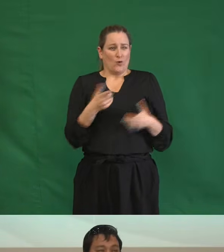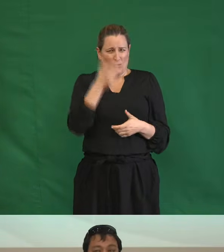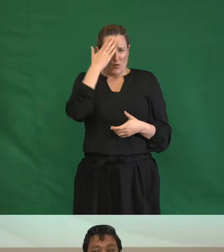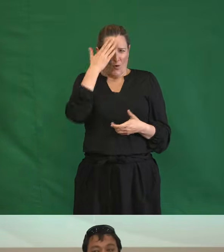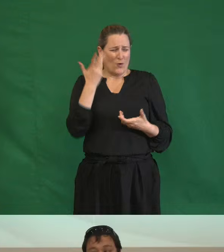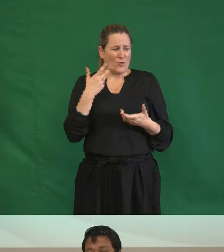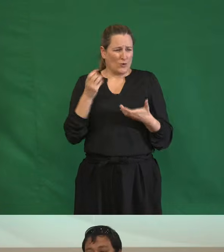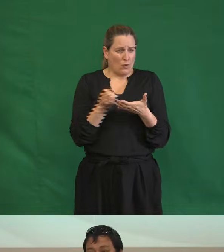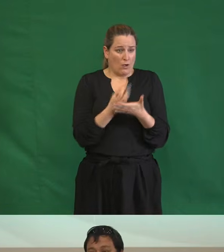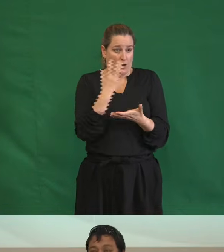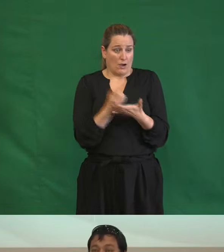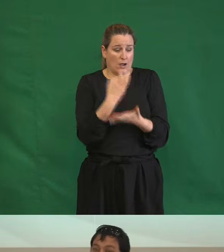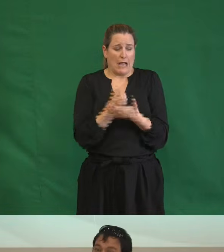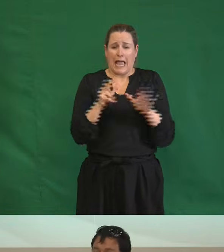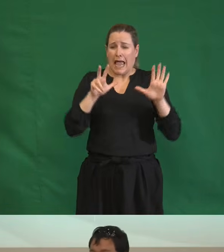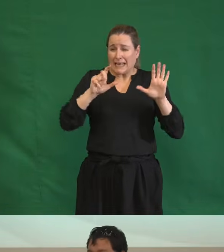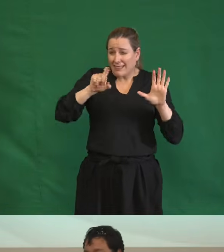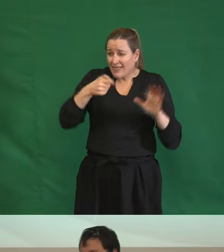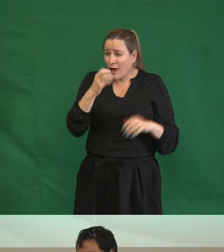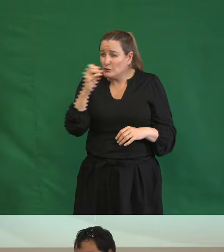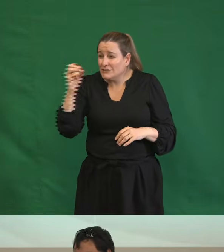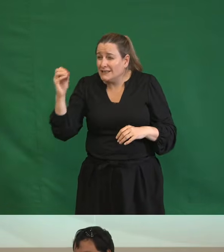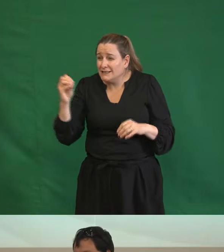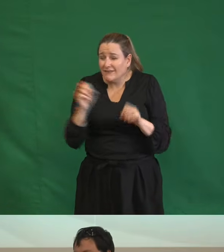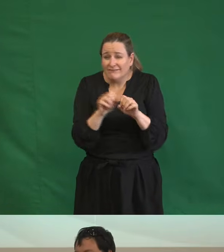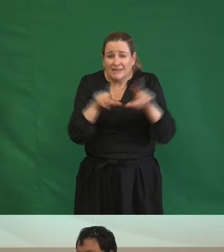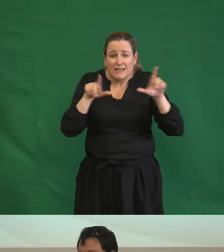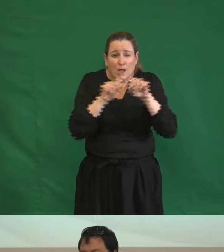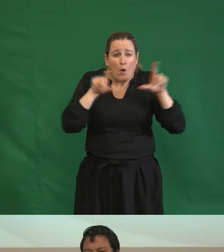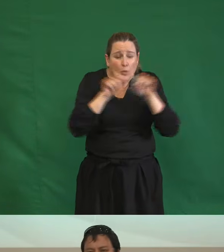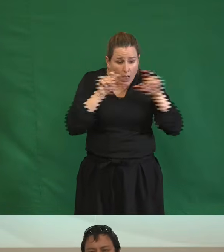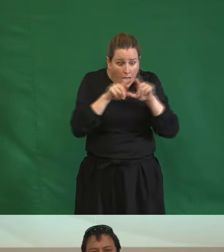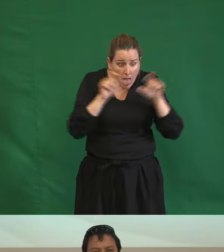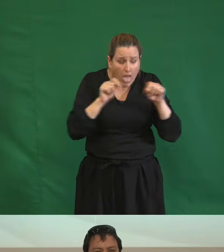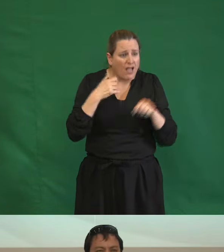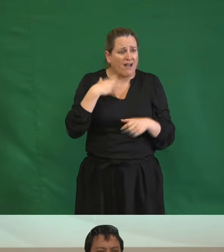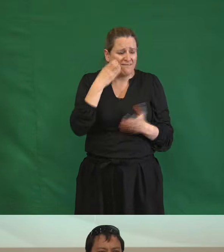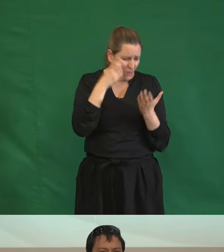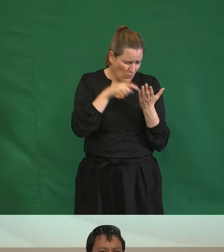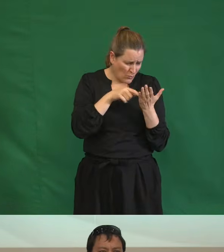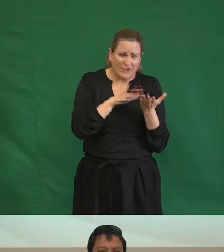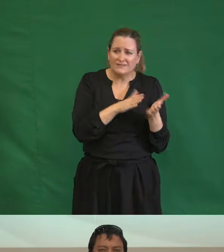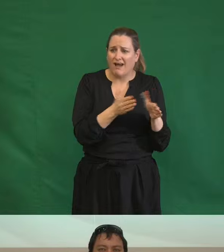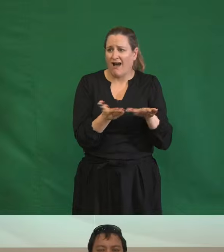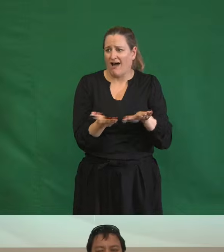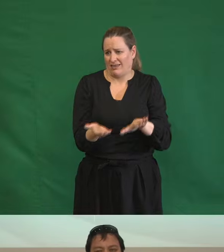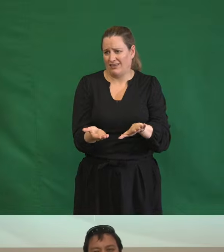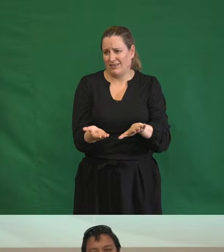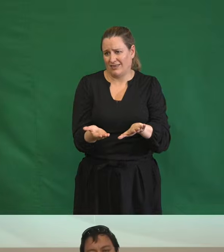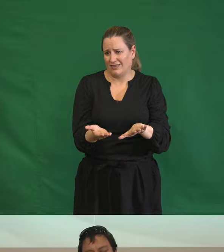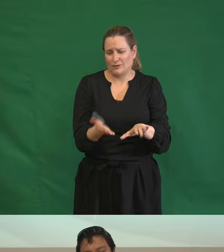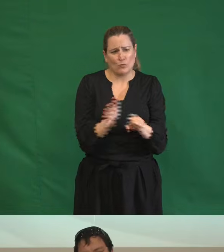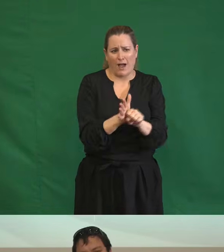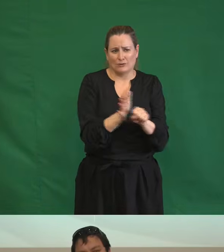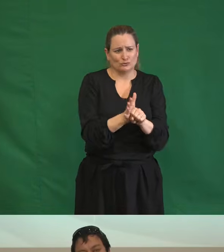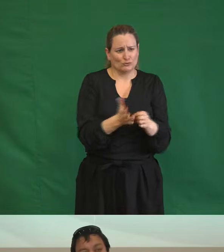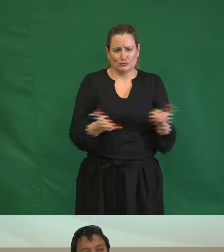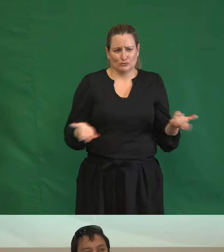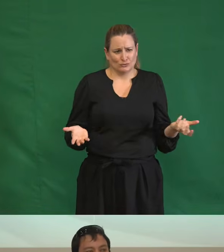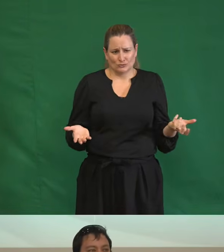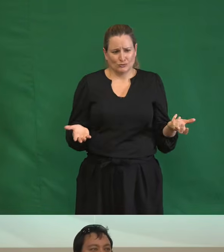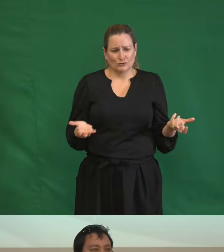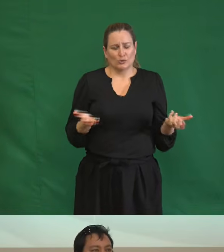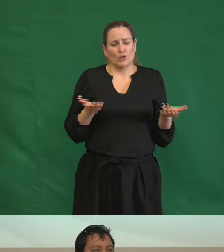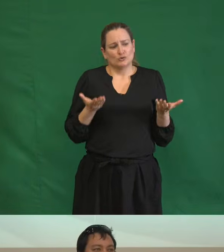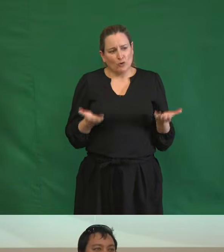one go, your phone might crash or it will take a lot of data. So that's also a process that we went through, and in a way that